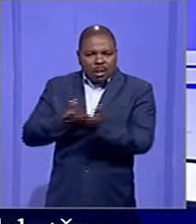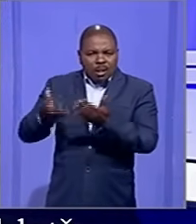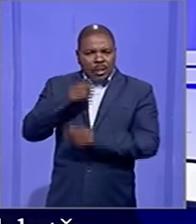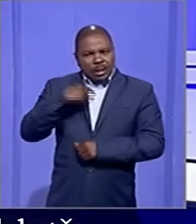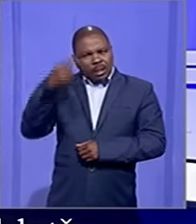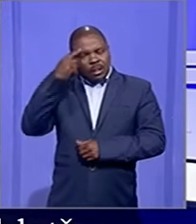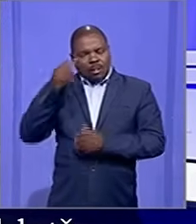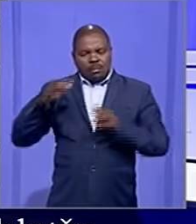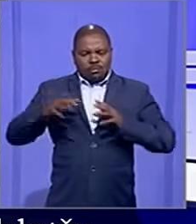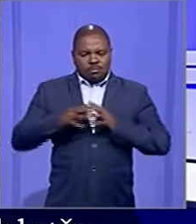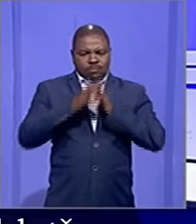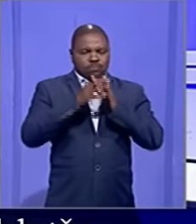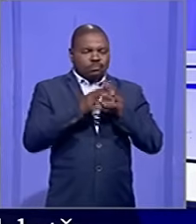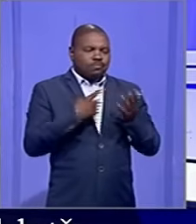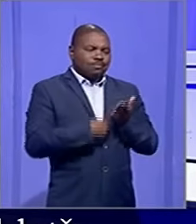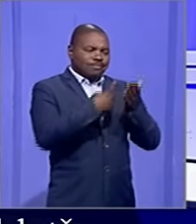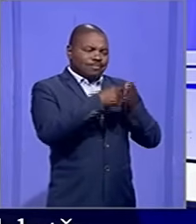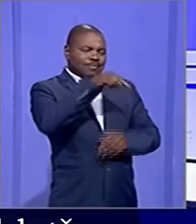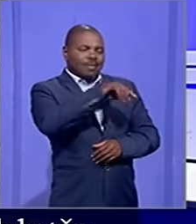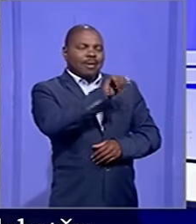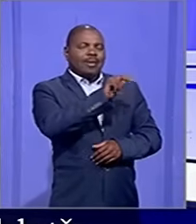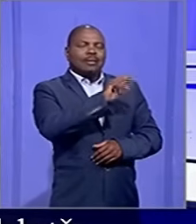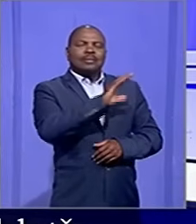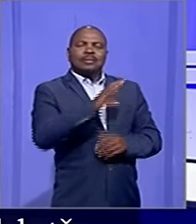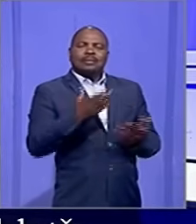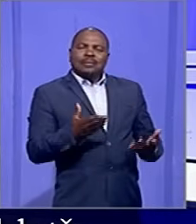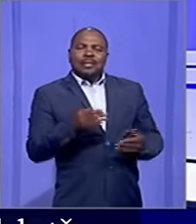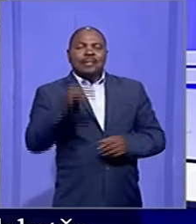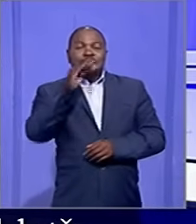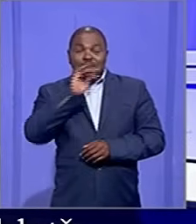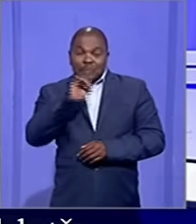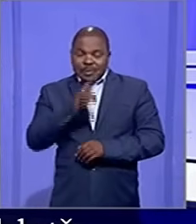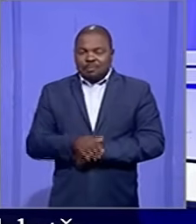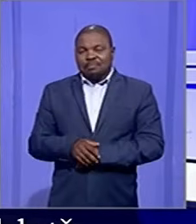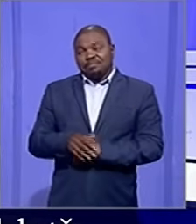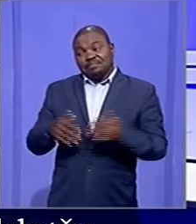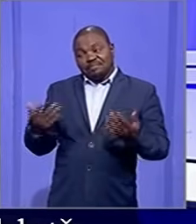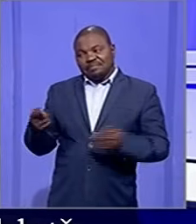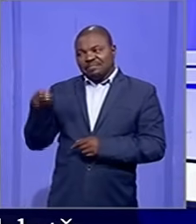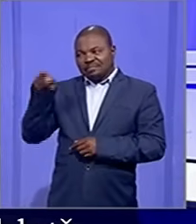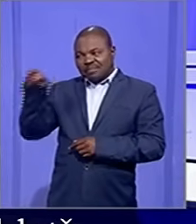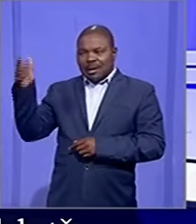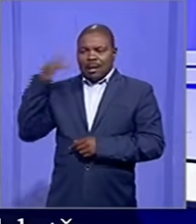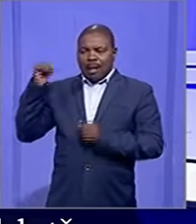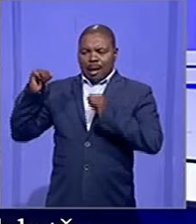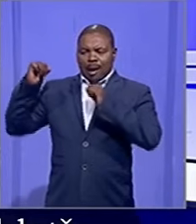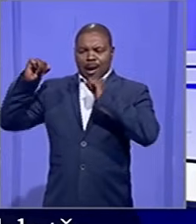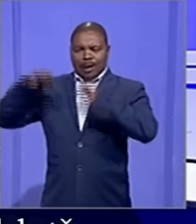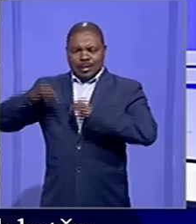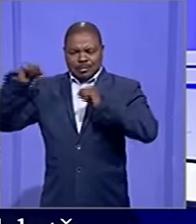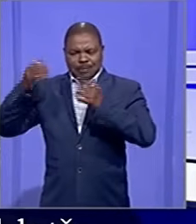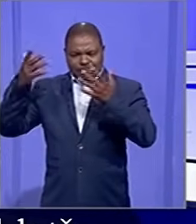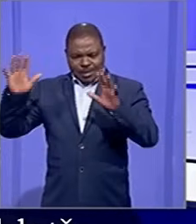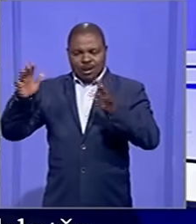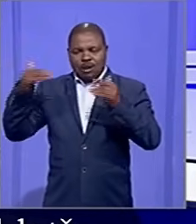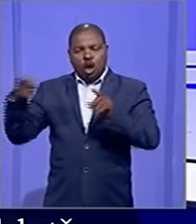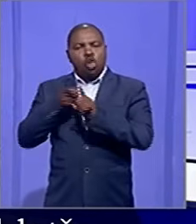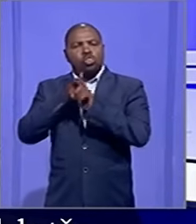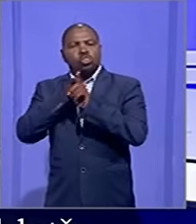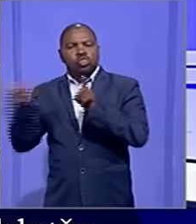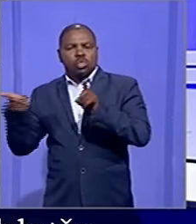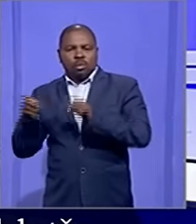ya mmušo wa mohlakanelwa le mokgatlo wa ANC e le go seo se bontšhago gabotse gore ba gatakile kwano ya seboka sa makgotlaganetšo.